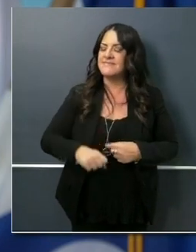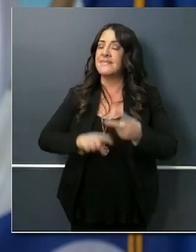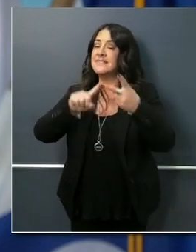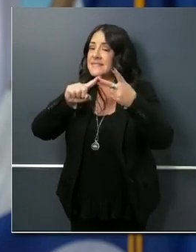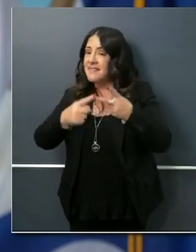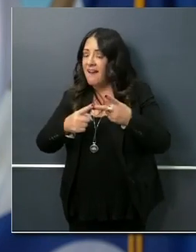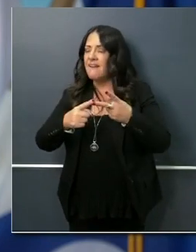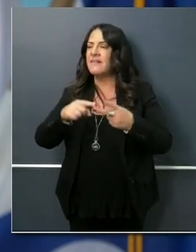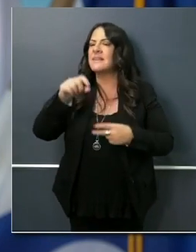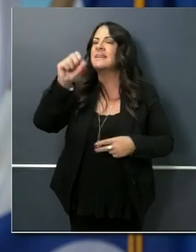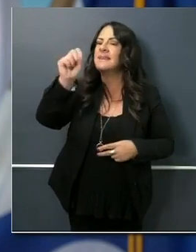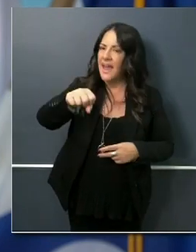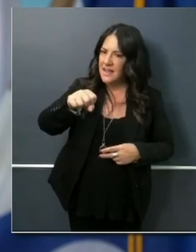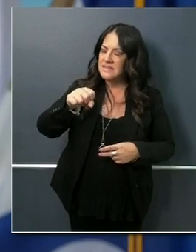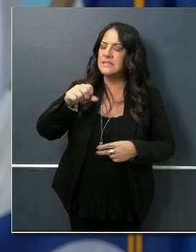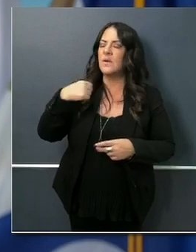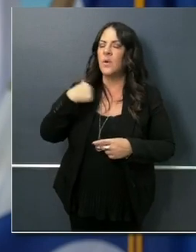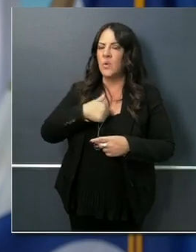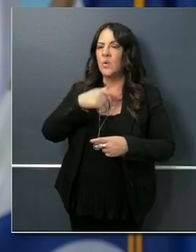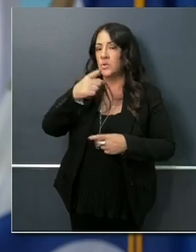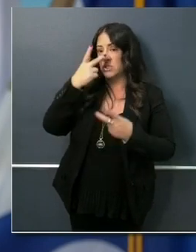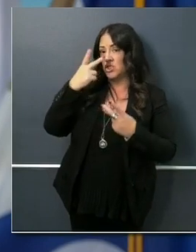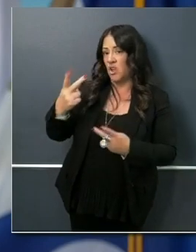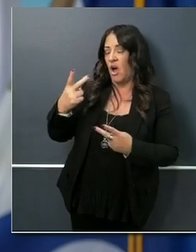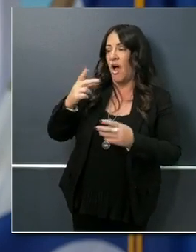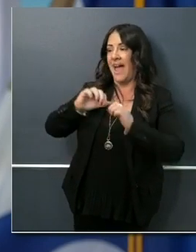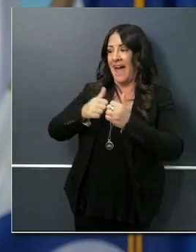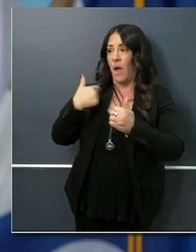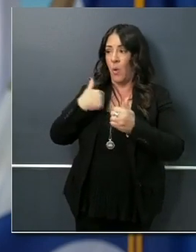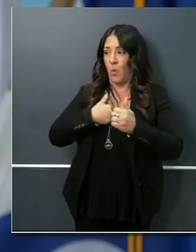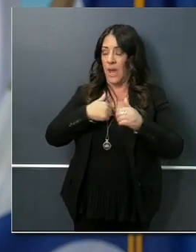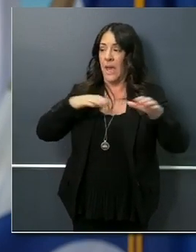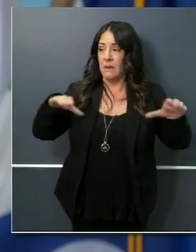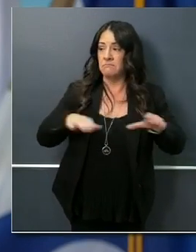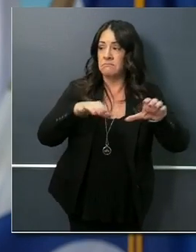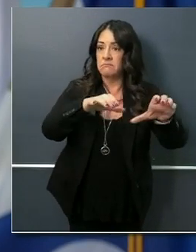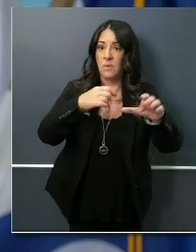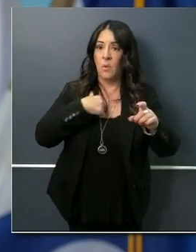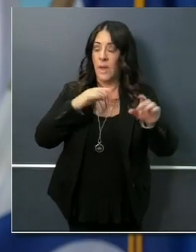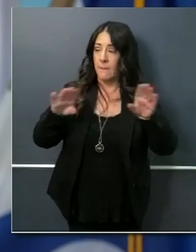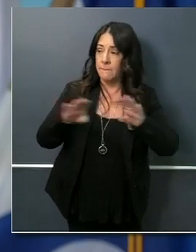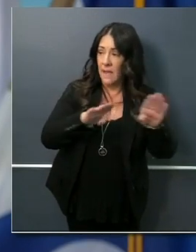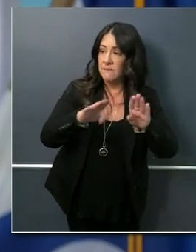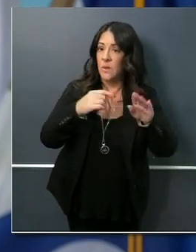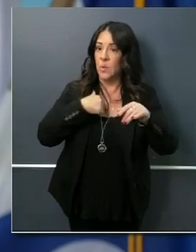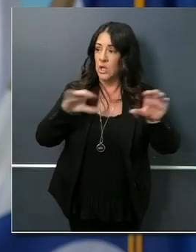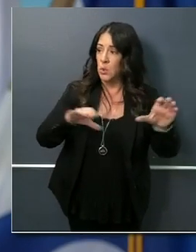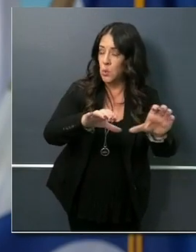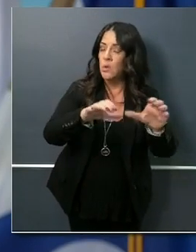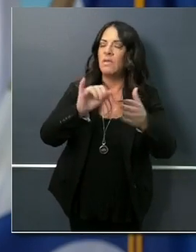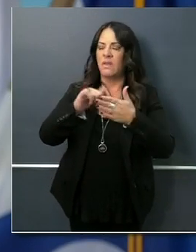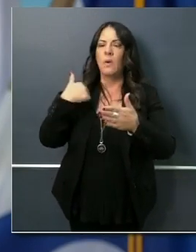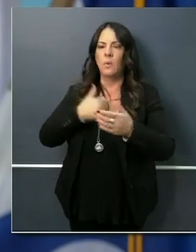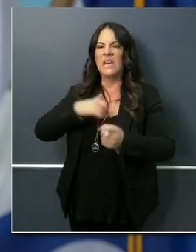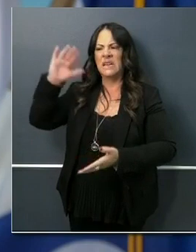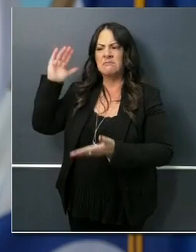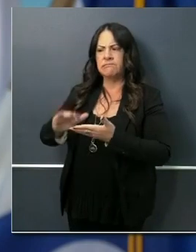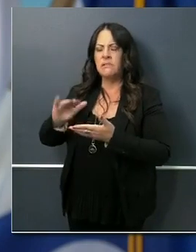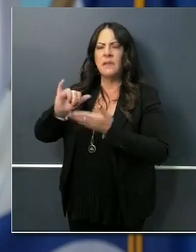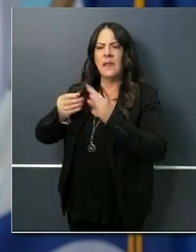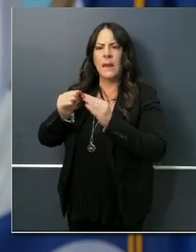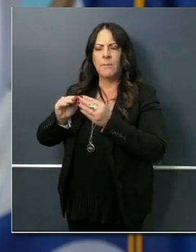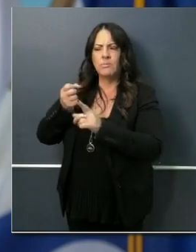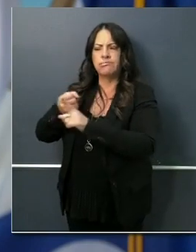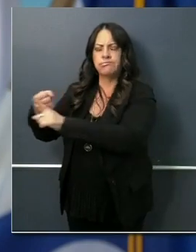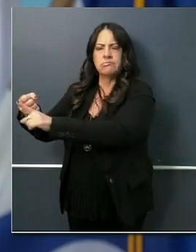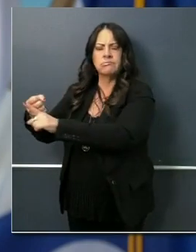about the data. And I think you've seen with our modeling that because of the extraordinary work 40 million Californians have done, abiding